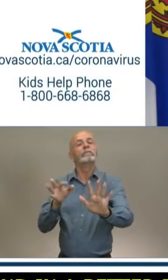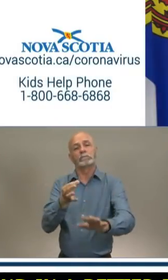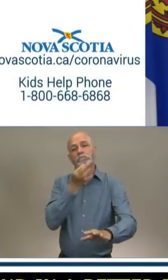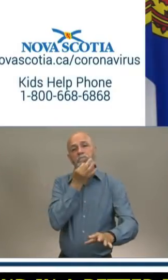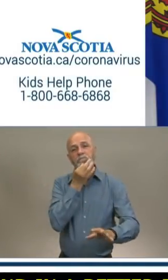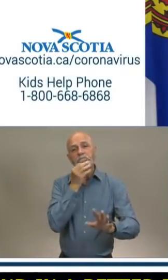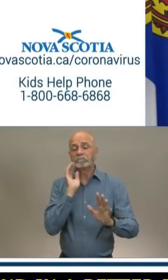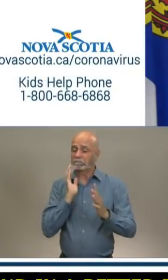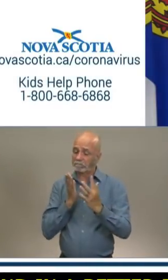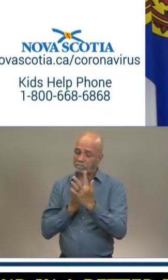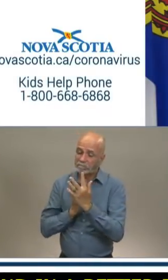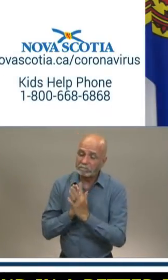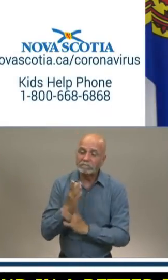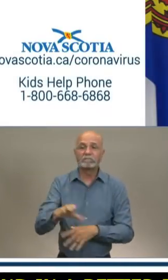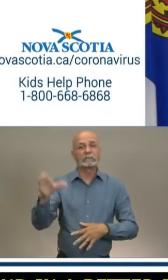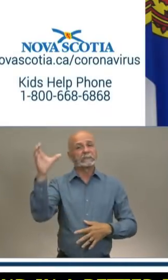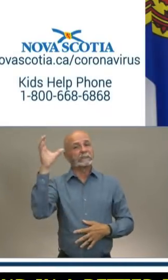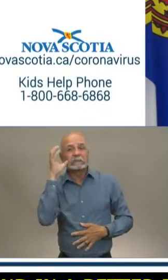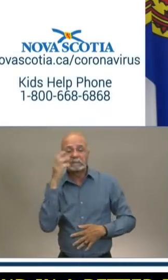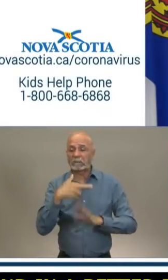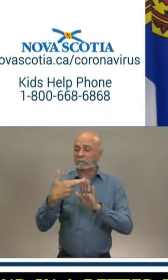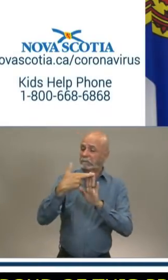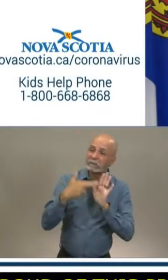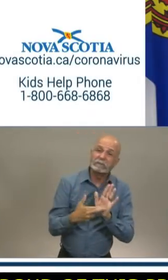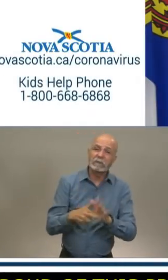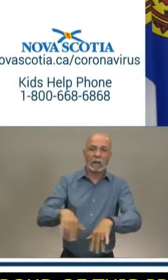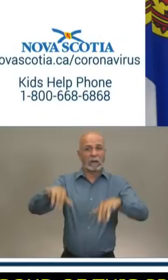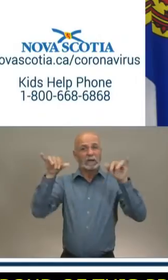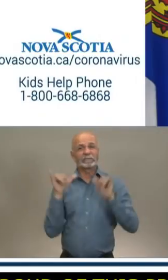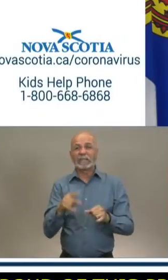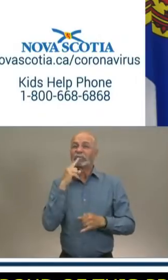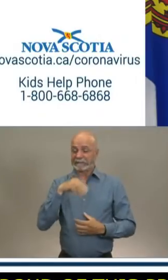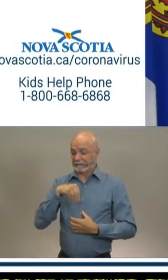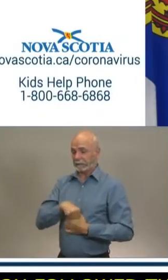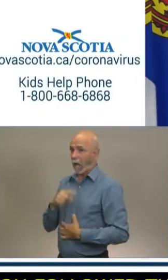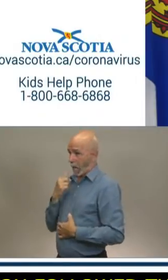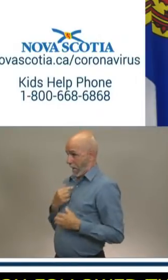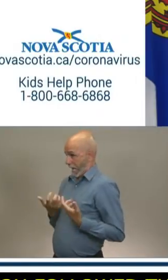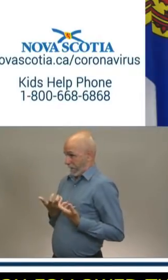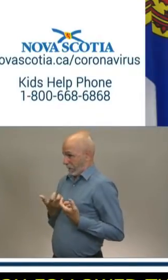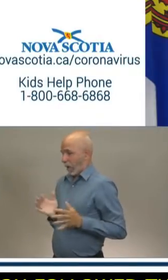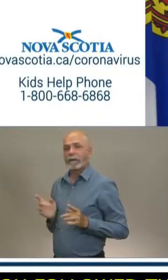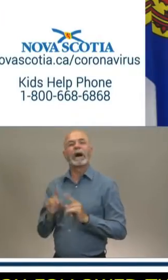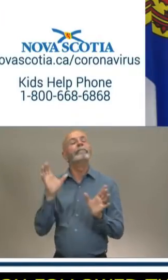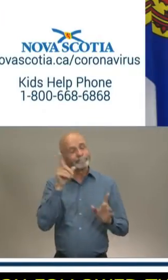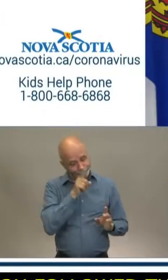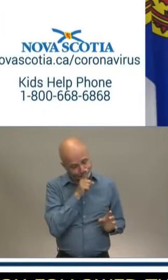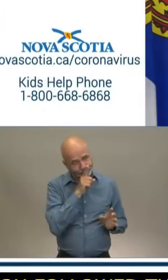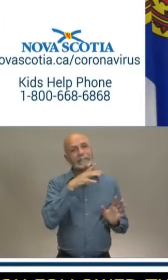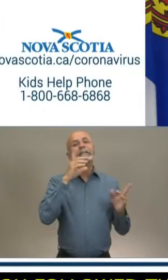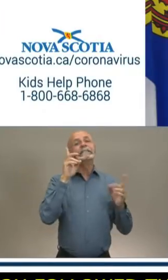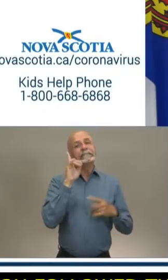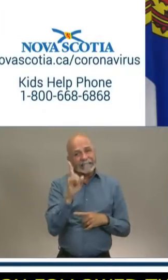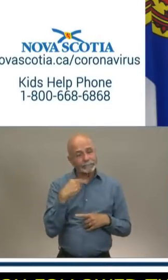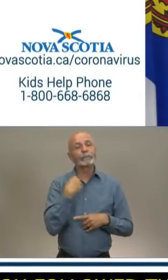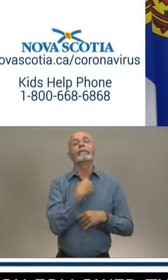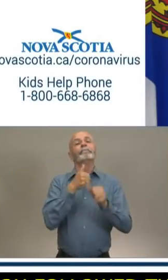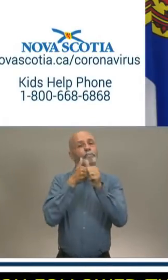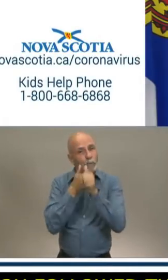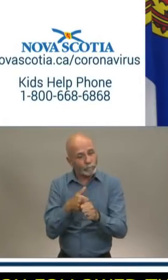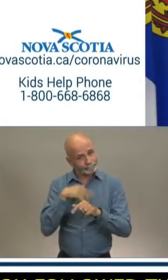protocols. You followed the restrictions even when you didn't want to. You did all of that to protect one another. And this past